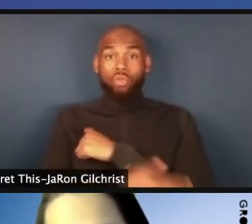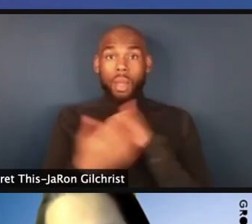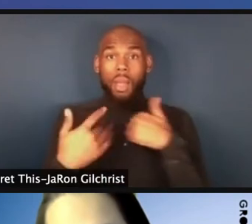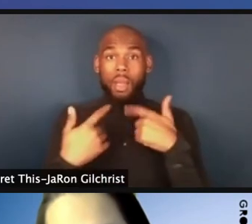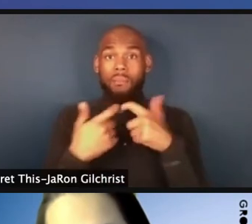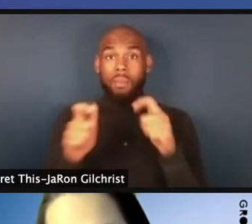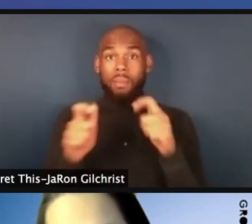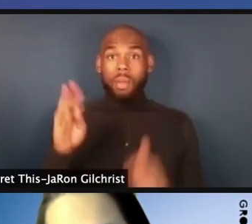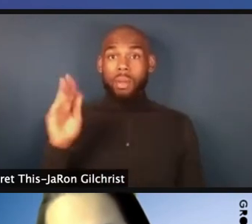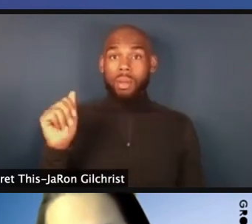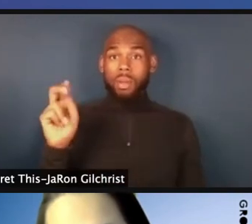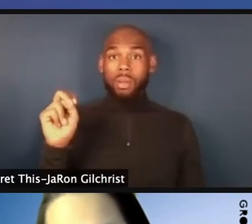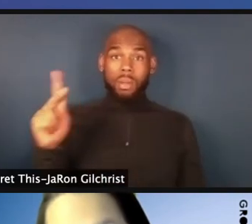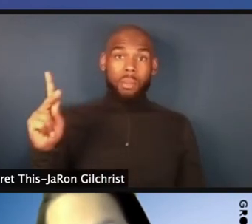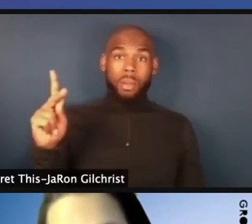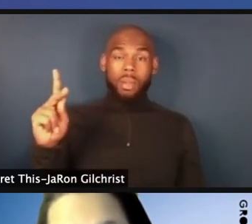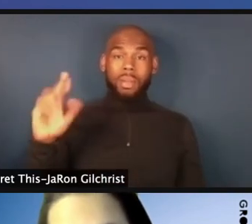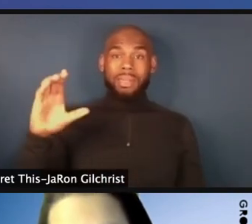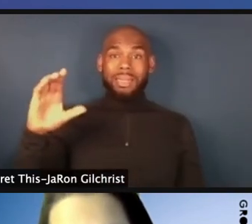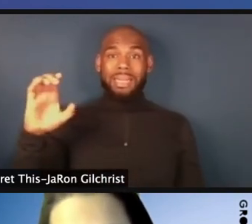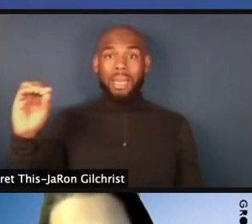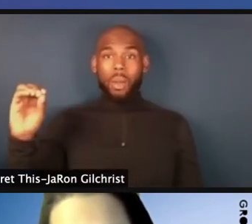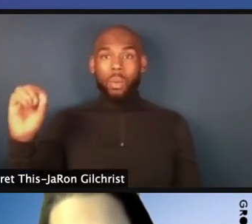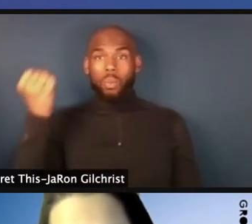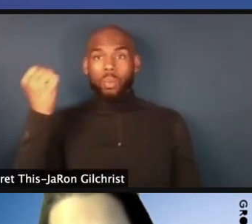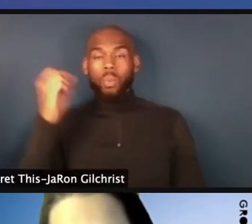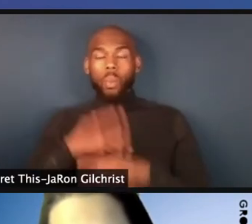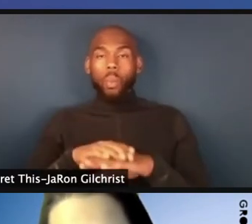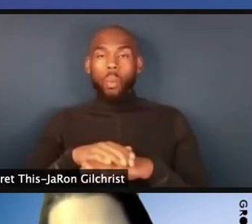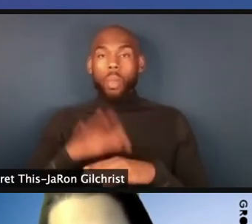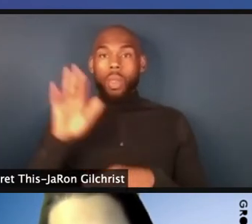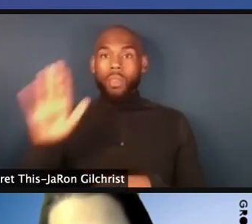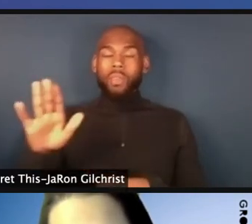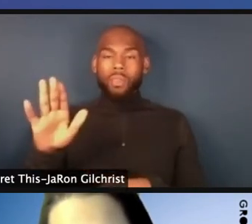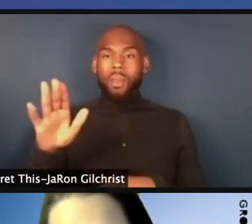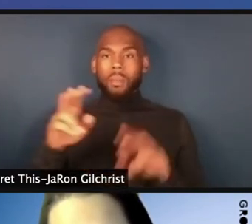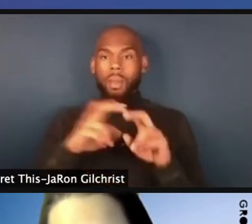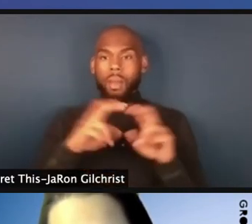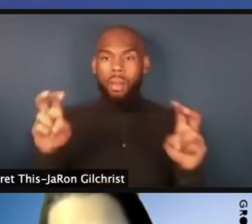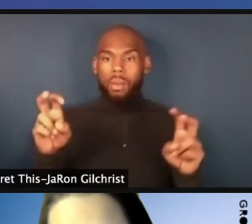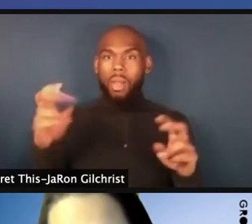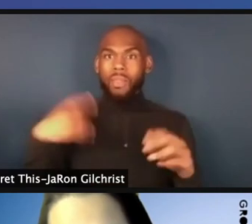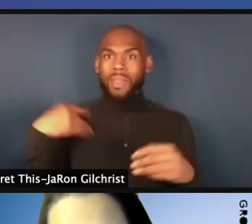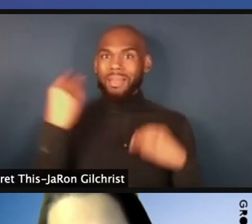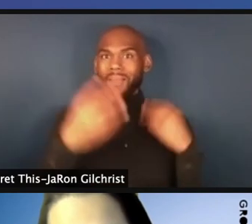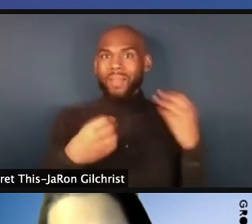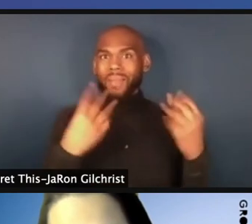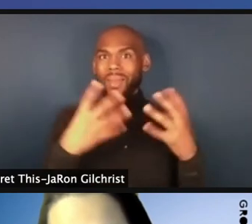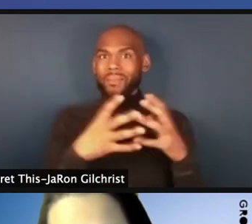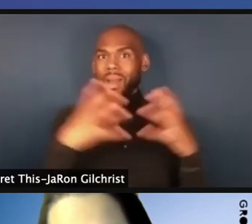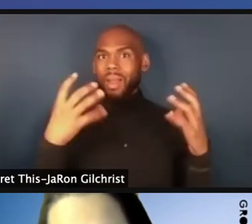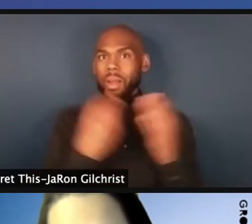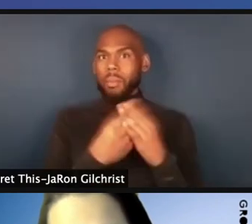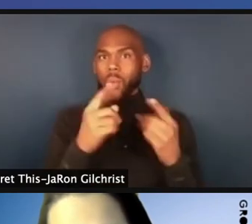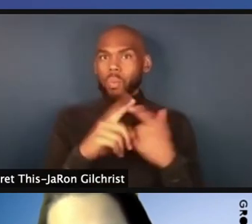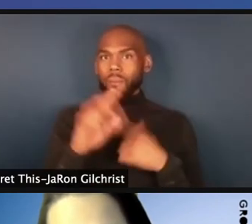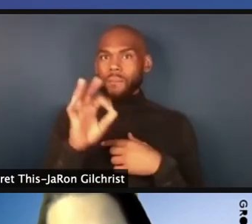bank CEOs on their board of directors. Those banks give billions and billions of dollars to fossil fuel industries. So there